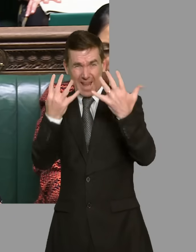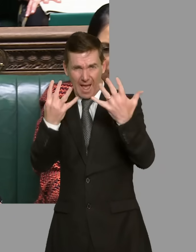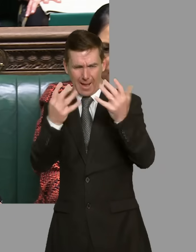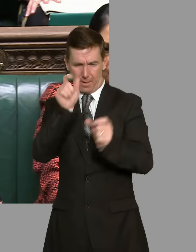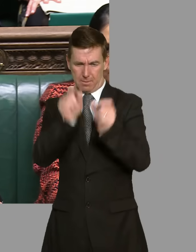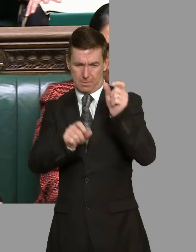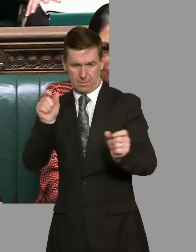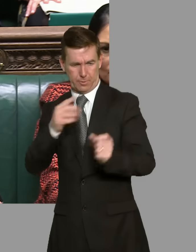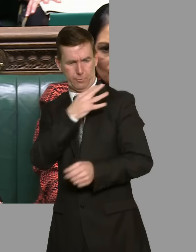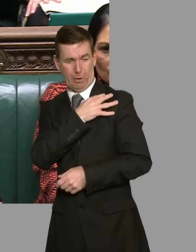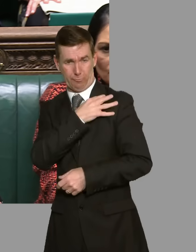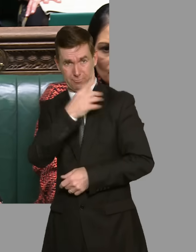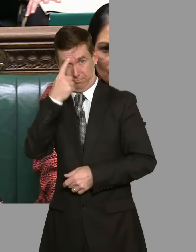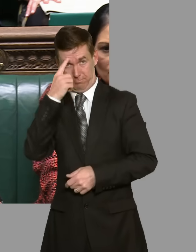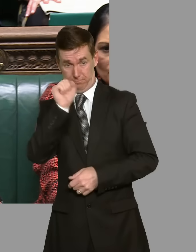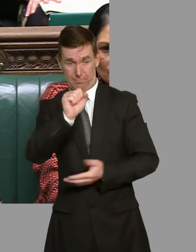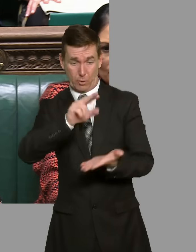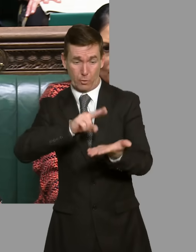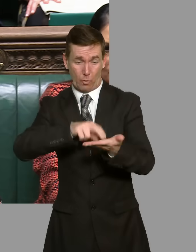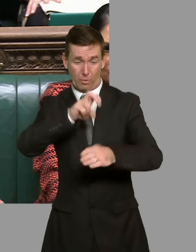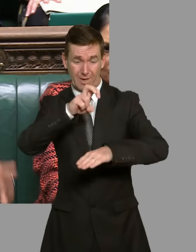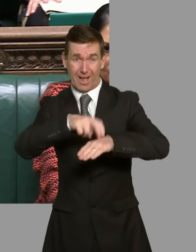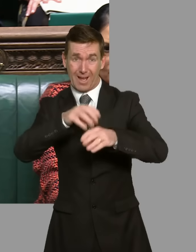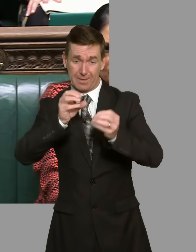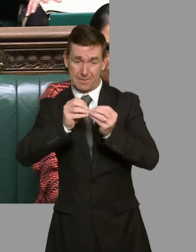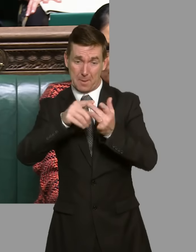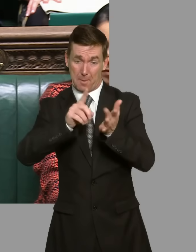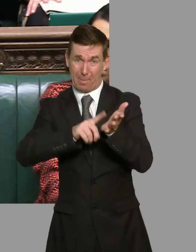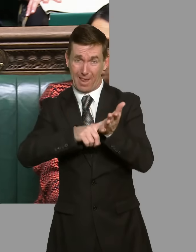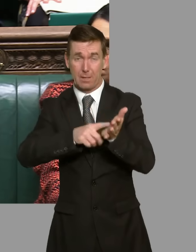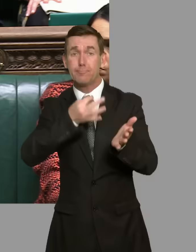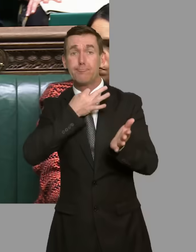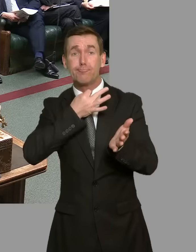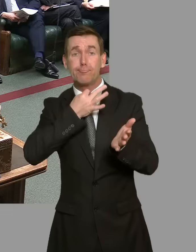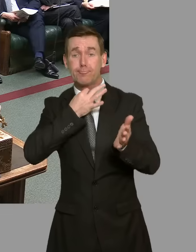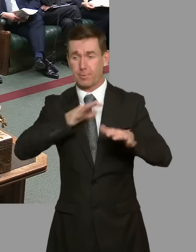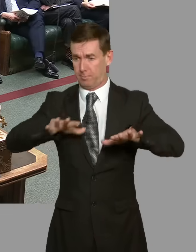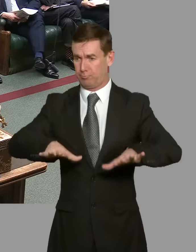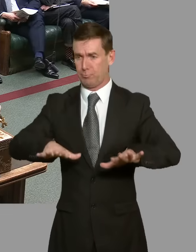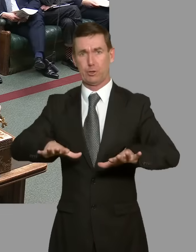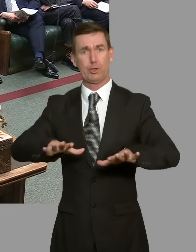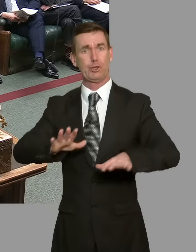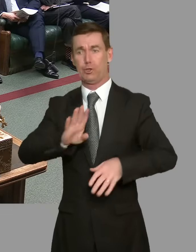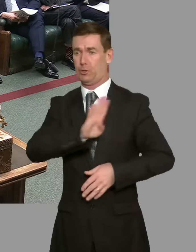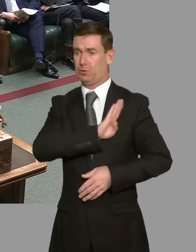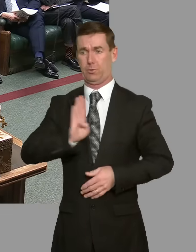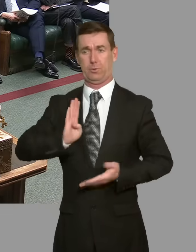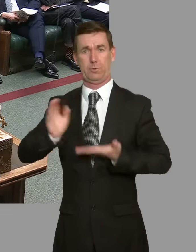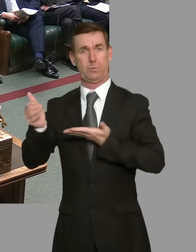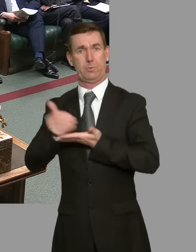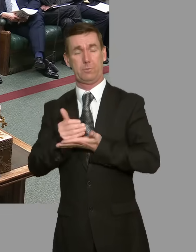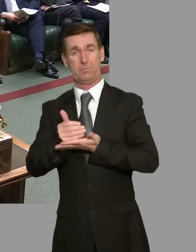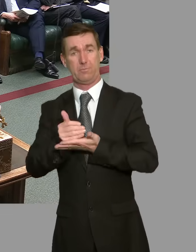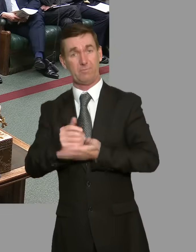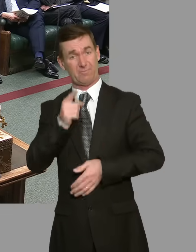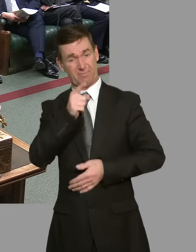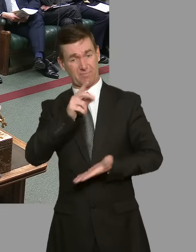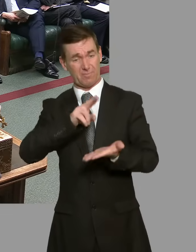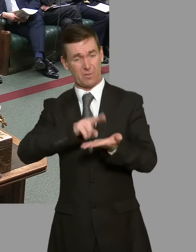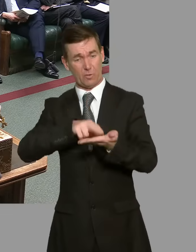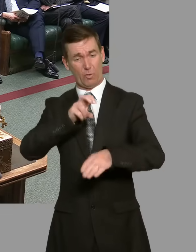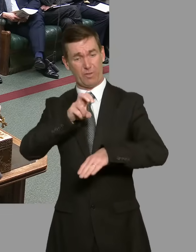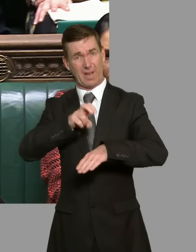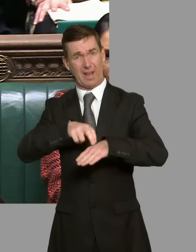Ireland Veterans Commissioner has said our veterans are being treated worse than terrorists. So, Mr. Speaker, is it not madness to